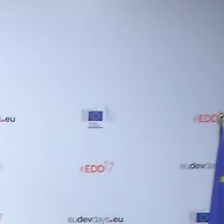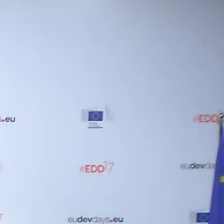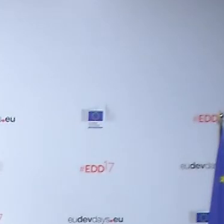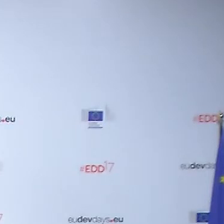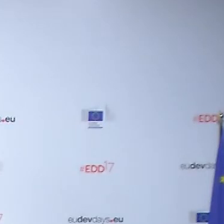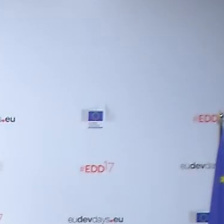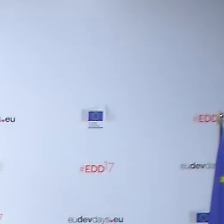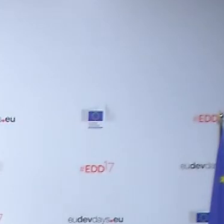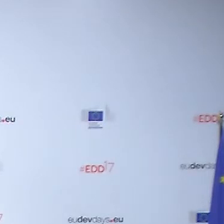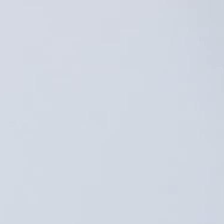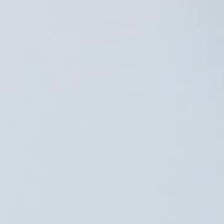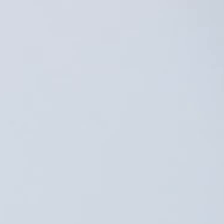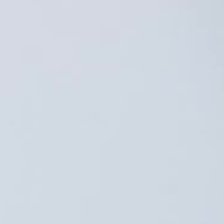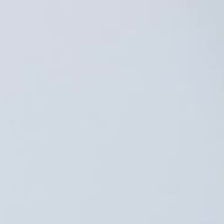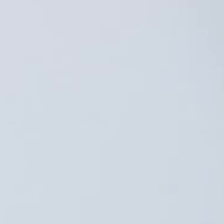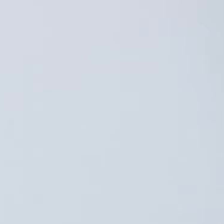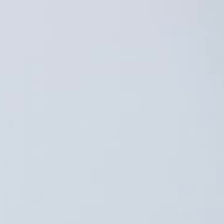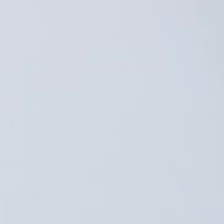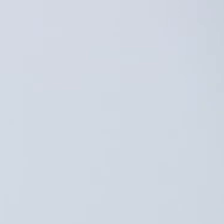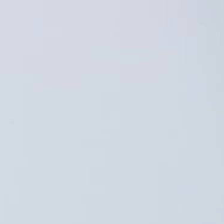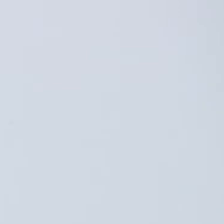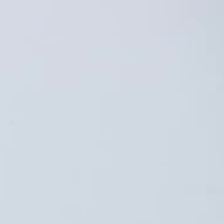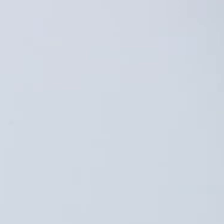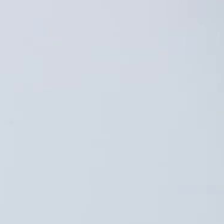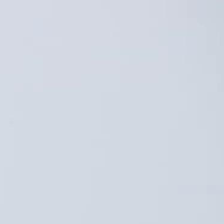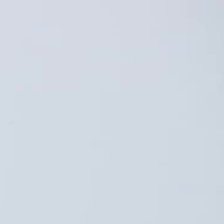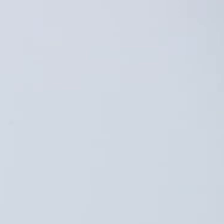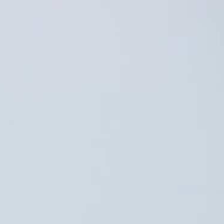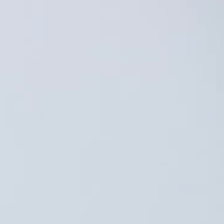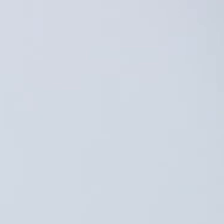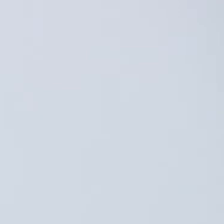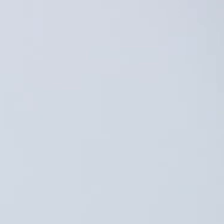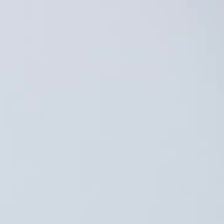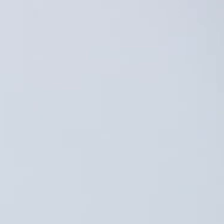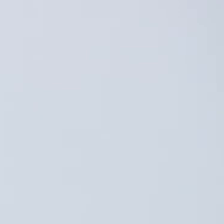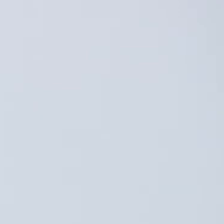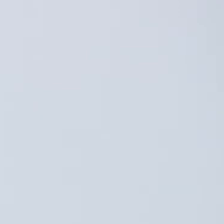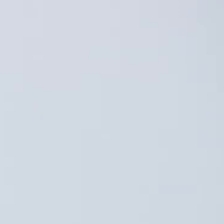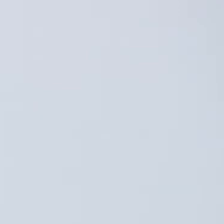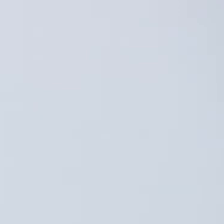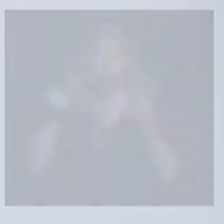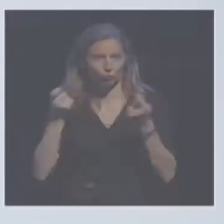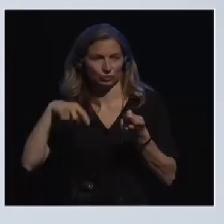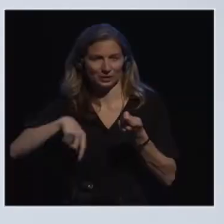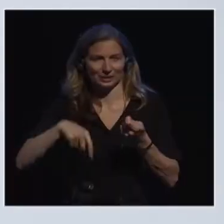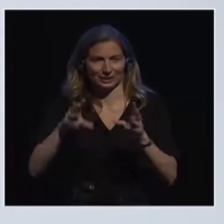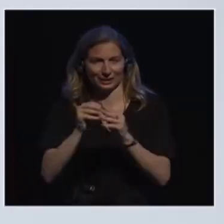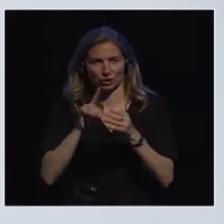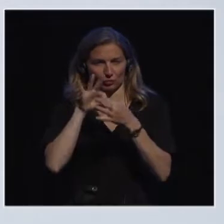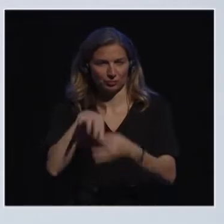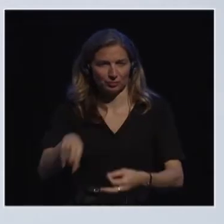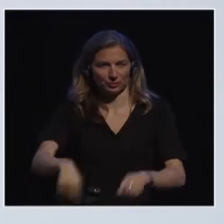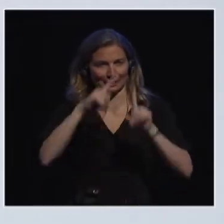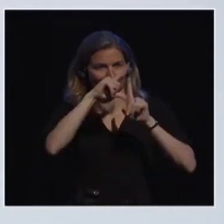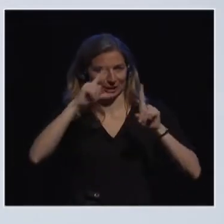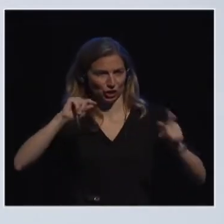Good afternoon, ladies and gentlemen. My name is Nivi Sharma. I'll be moderating this session on digitalization.